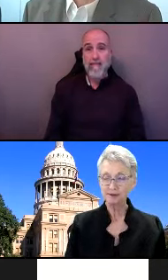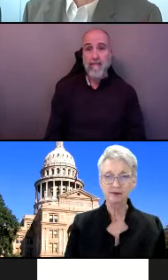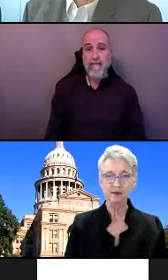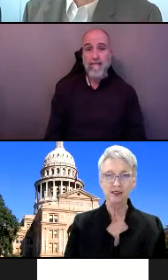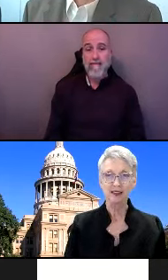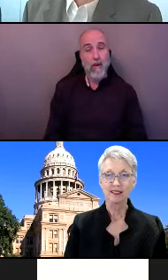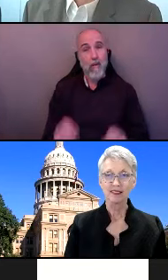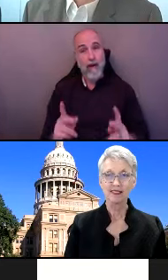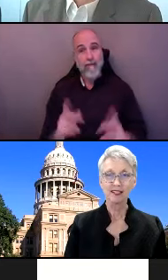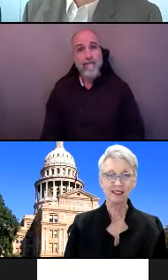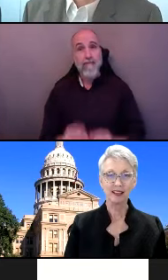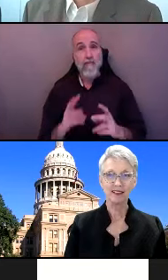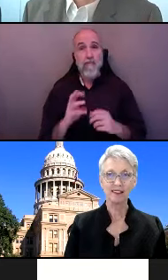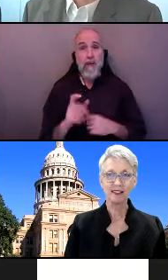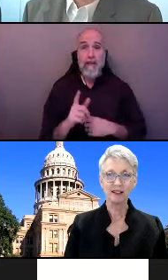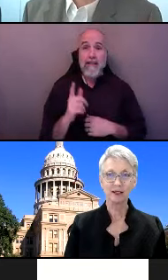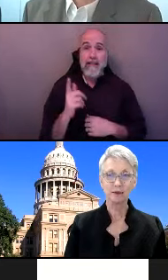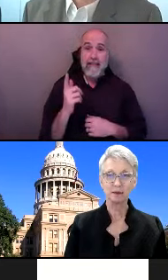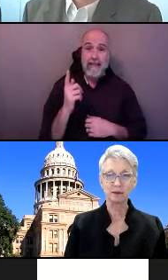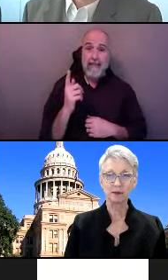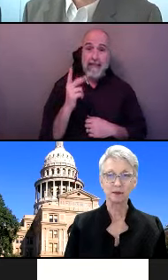Well, seeing none,